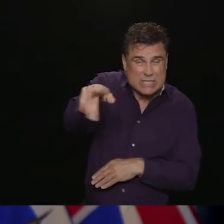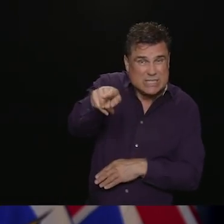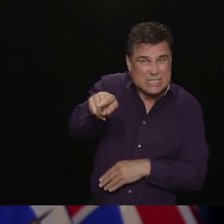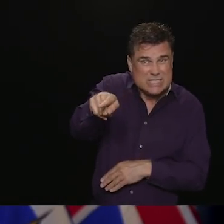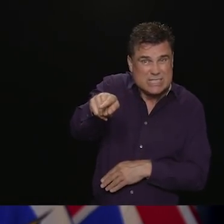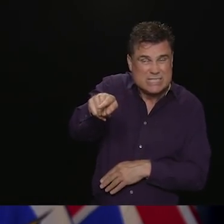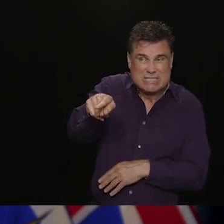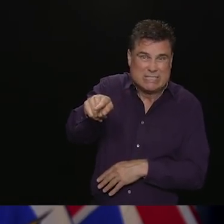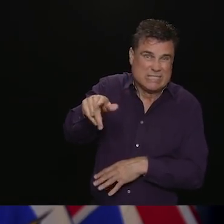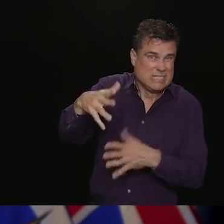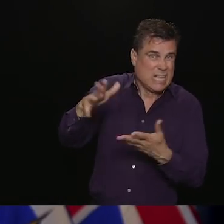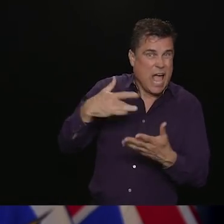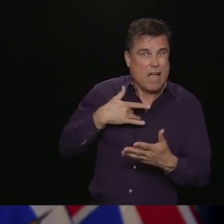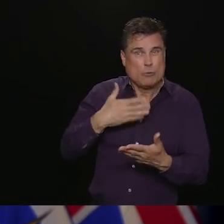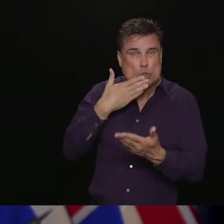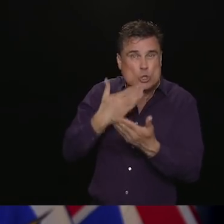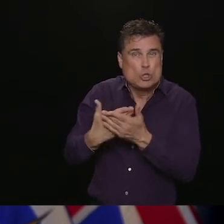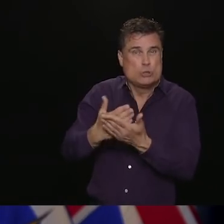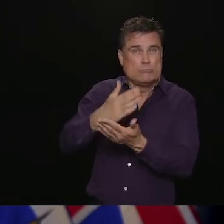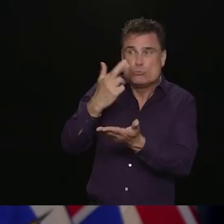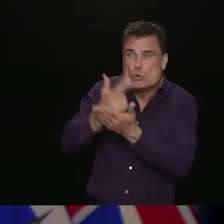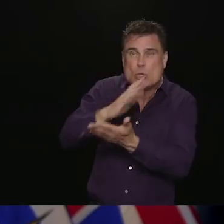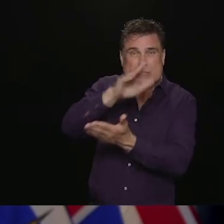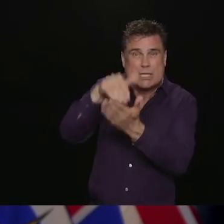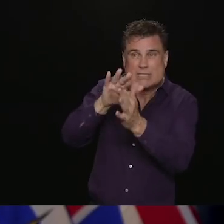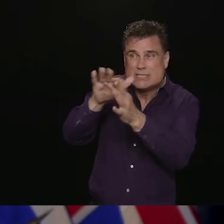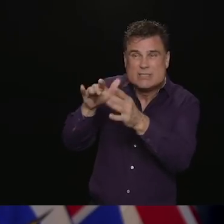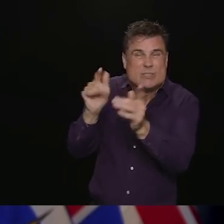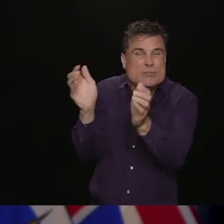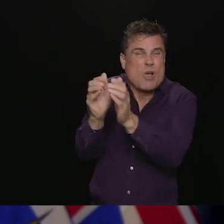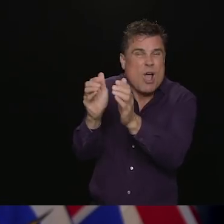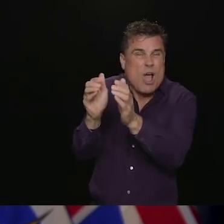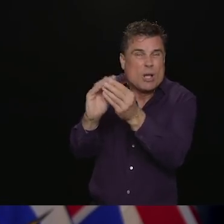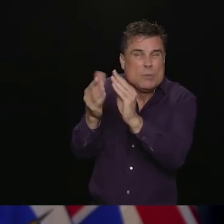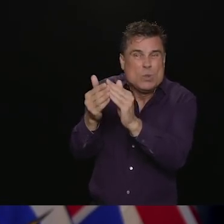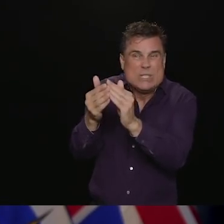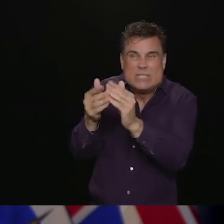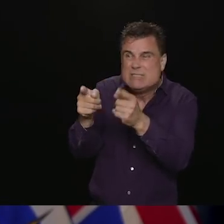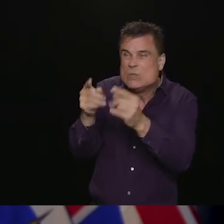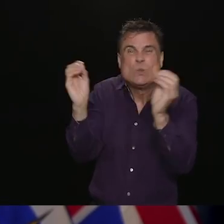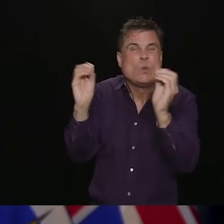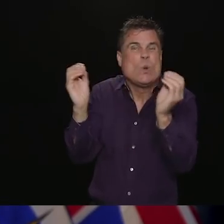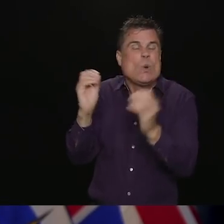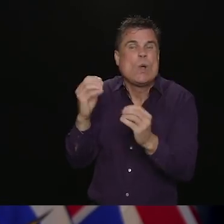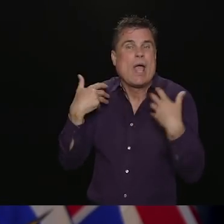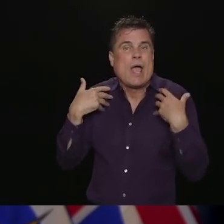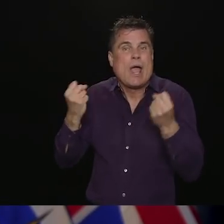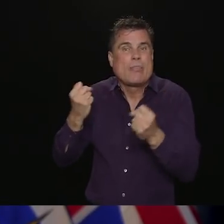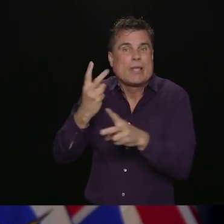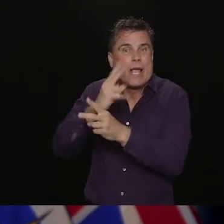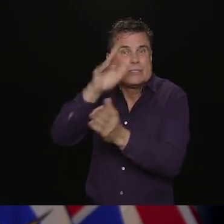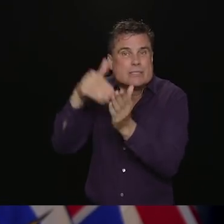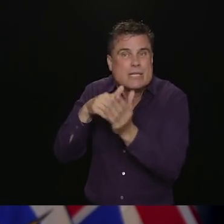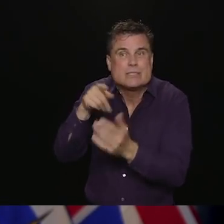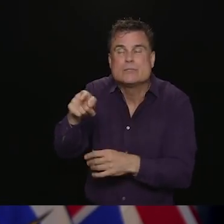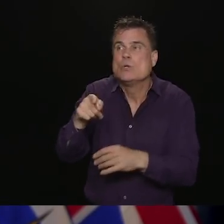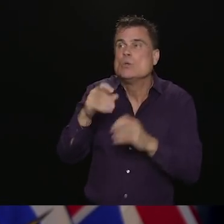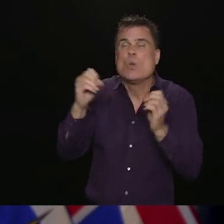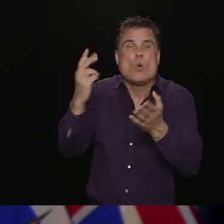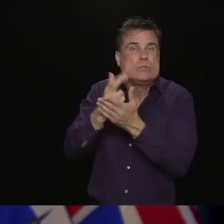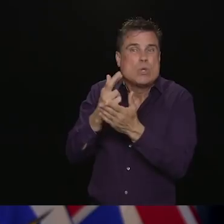self-sufficient as you can when you're going to some of the smaller communities, as well as you know, ensuring the ferries, and also being